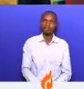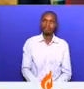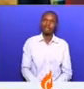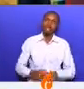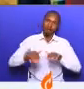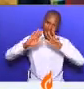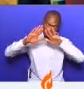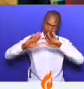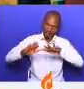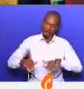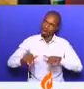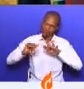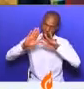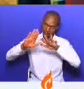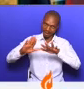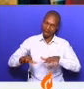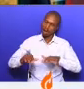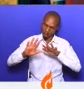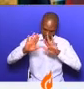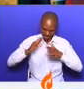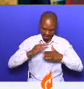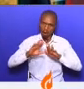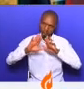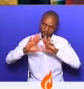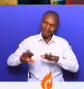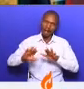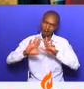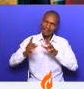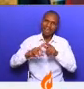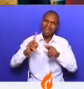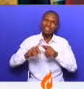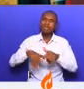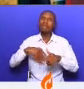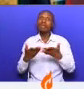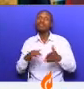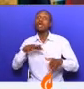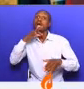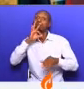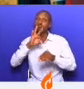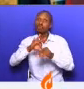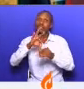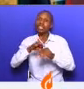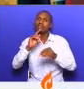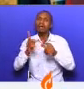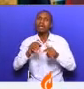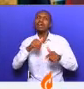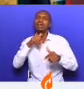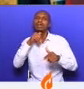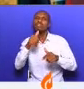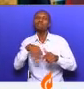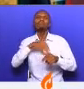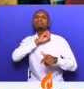Order, Honorable Salazia, you are treated as if you have not voted. Can you vote? No theatrics.